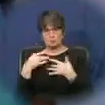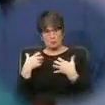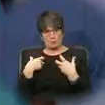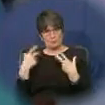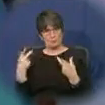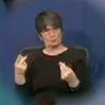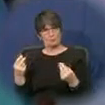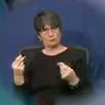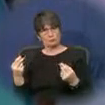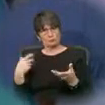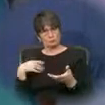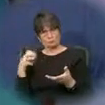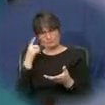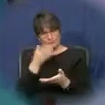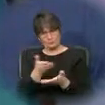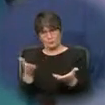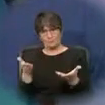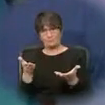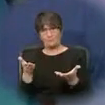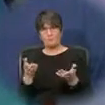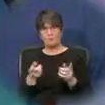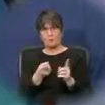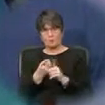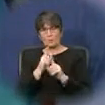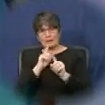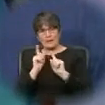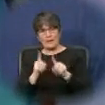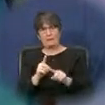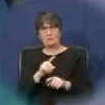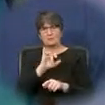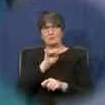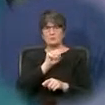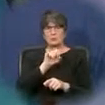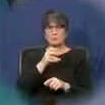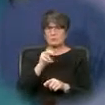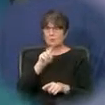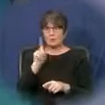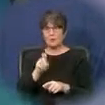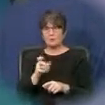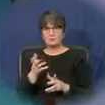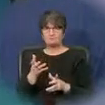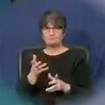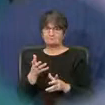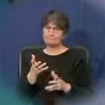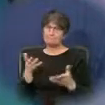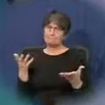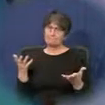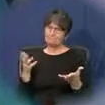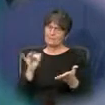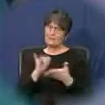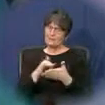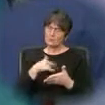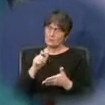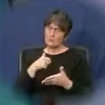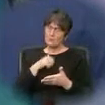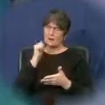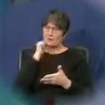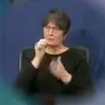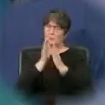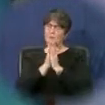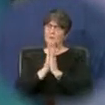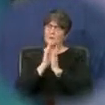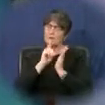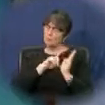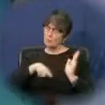do for you? As he was responding to James and John. Maybe a great part of our daily prayer is,